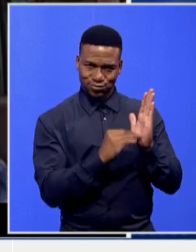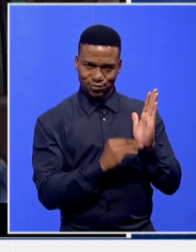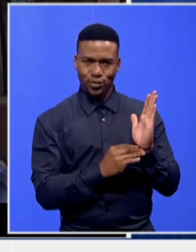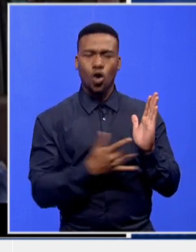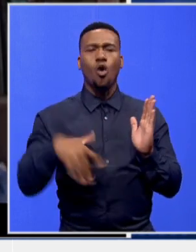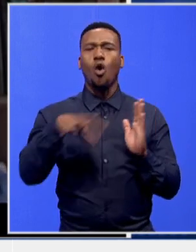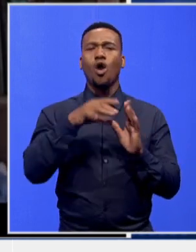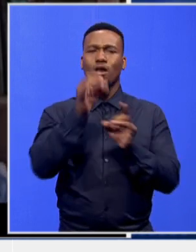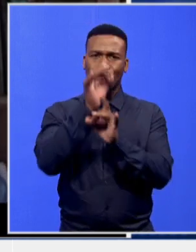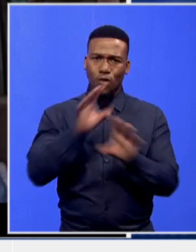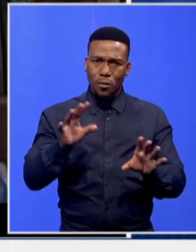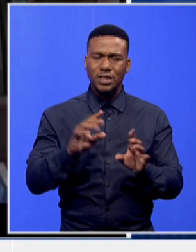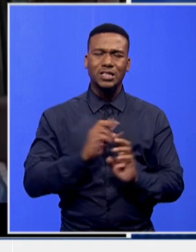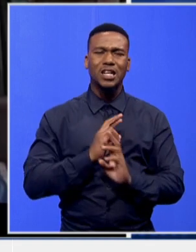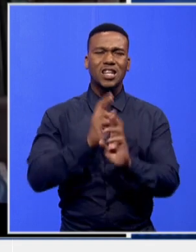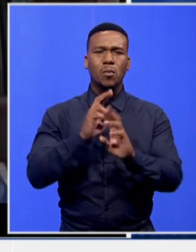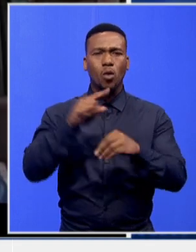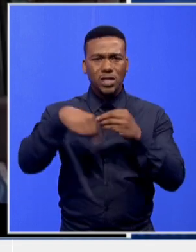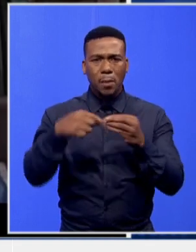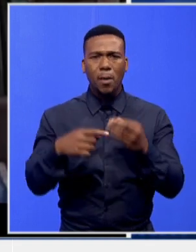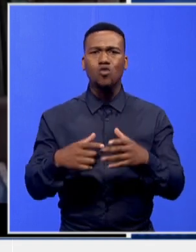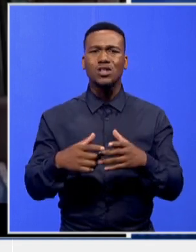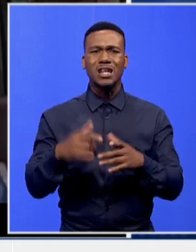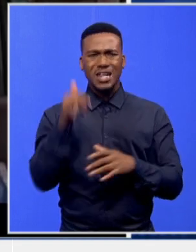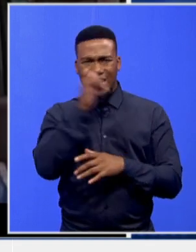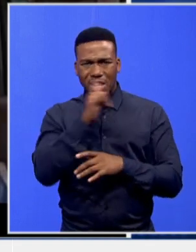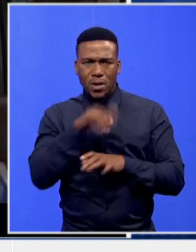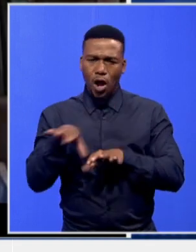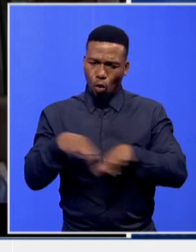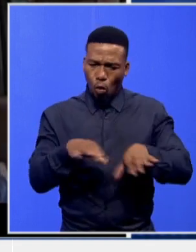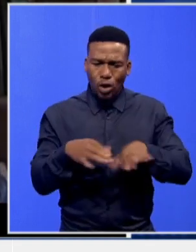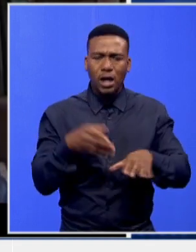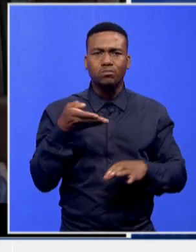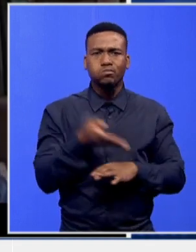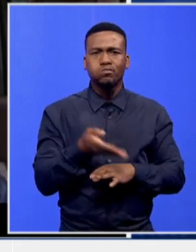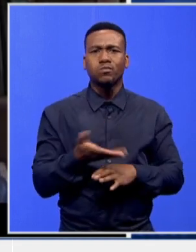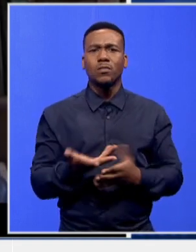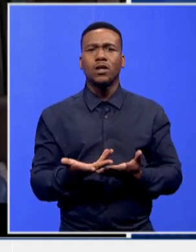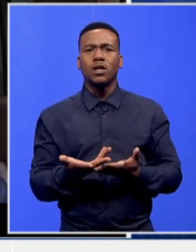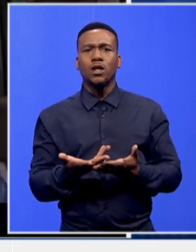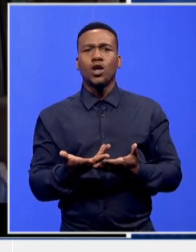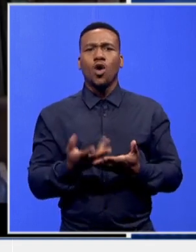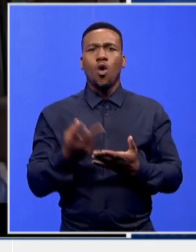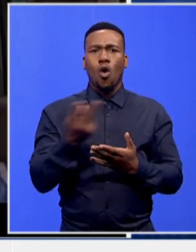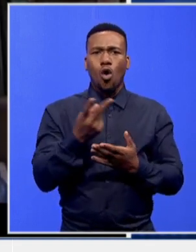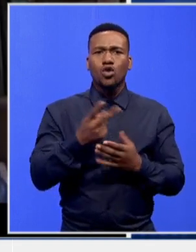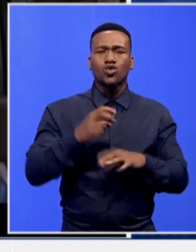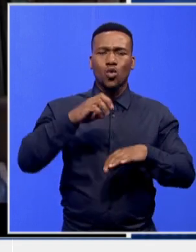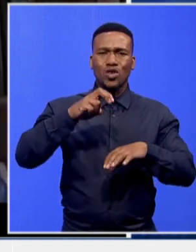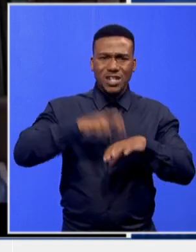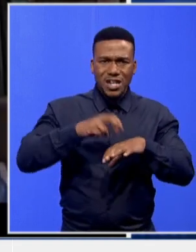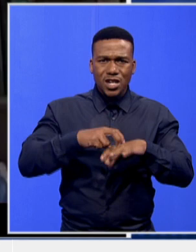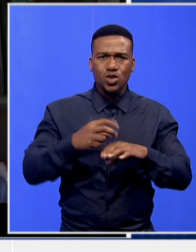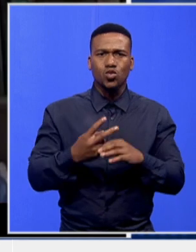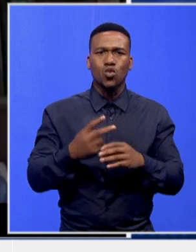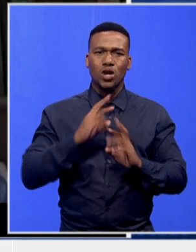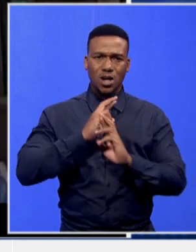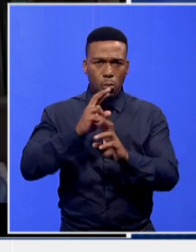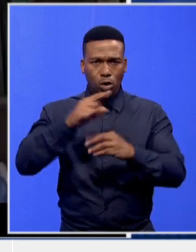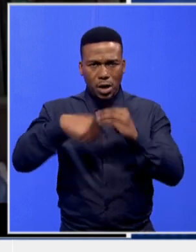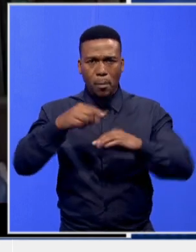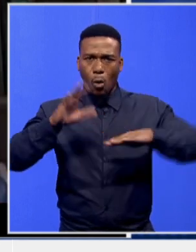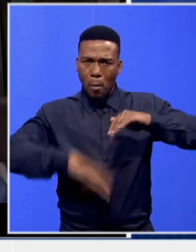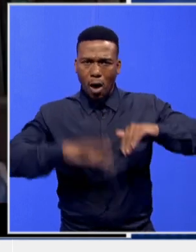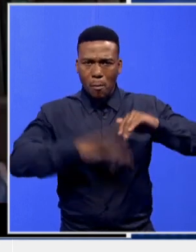we will also report on consequence management, because we have to follow through with consequence management, and we will have to make